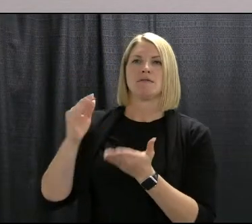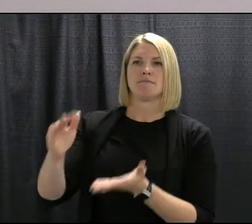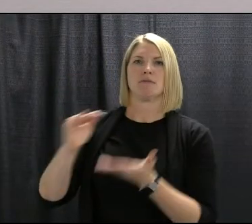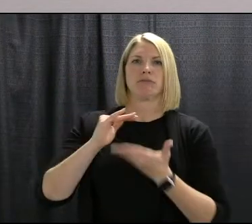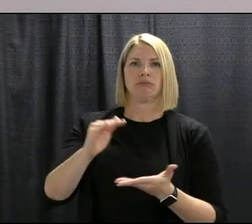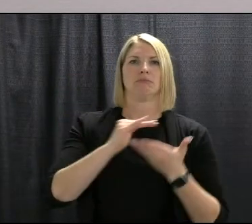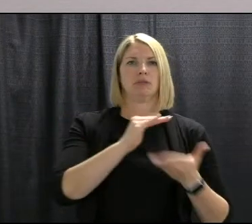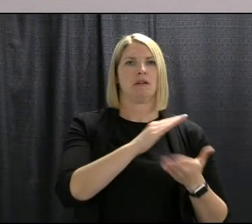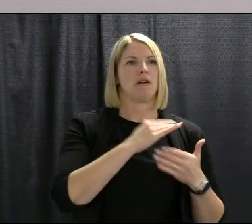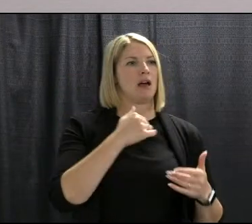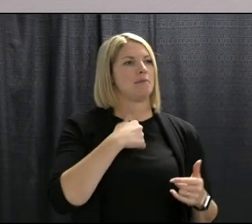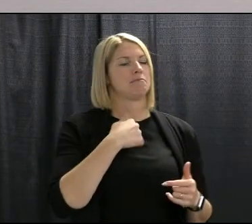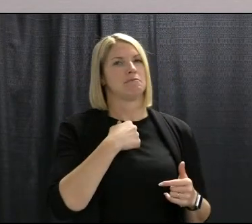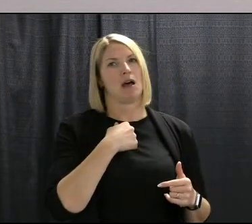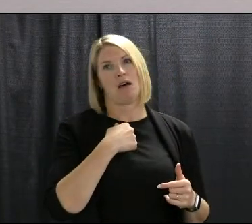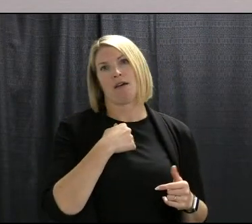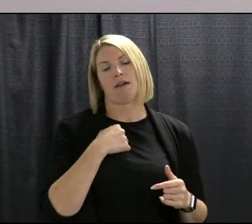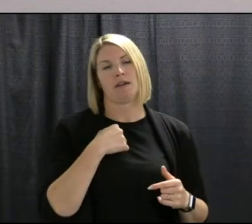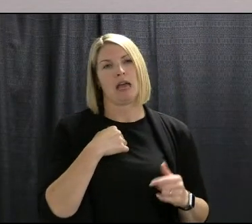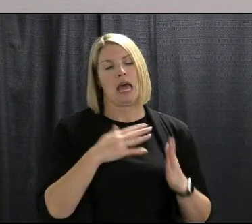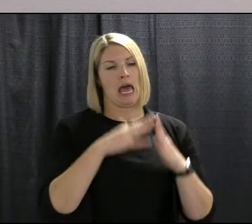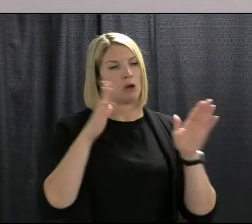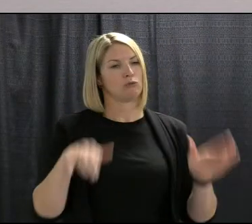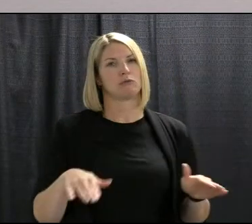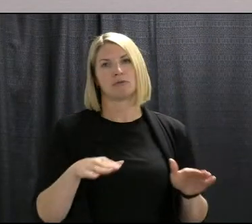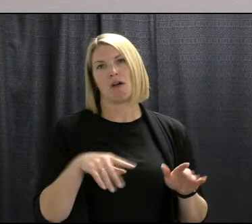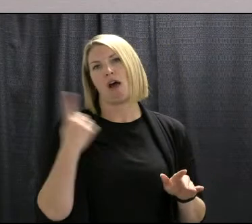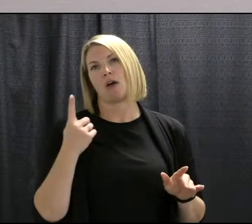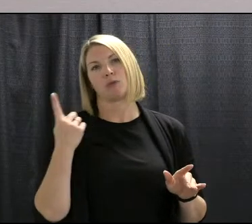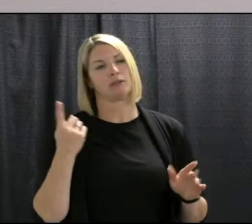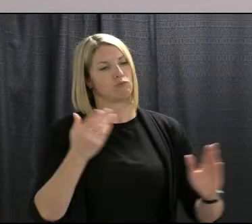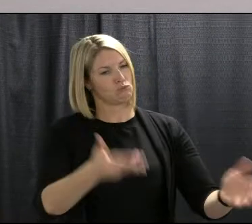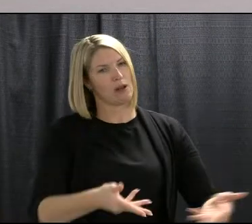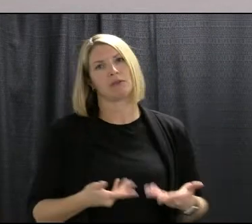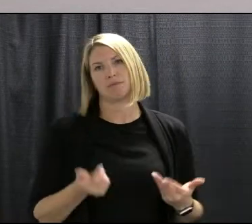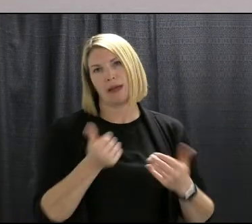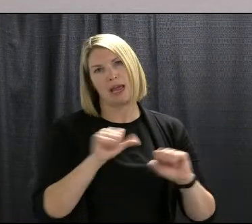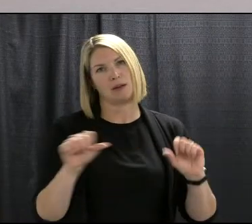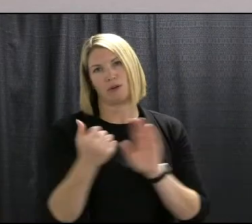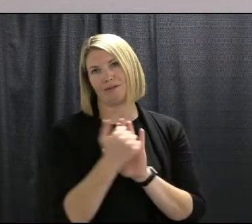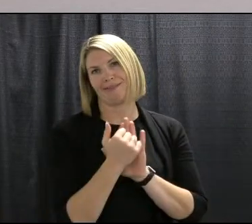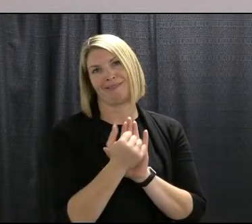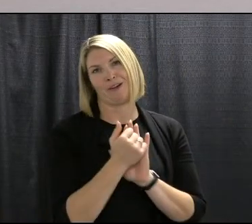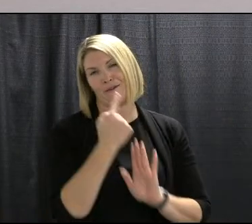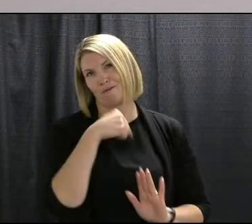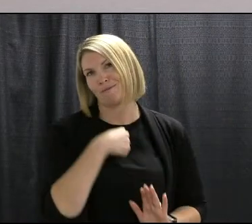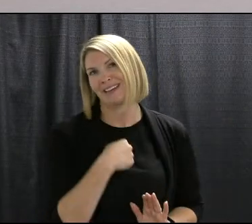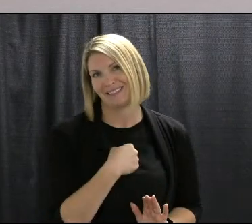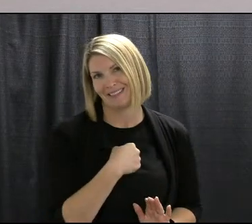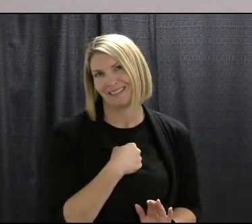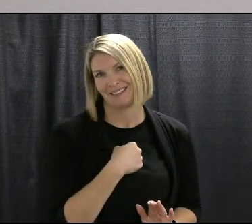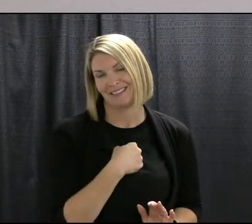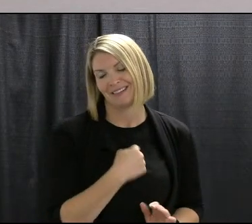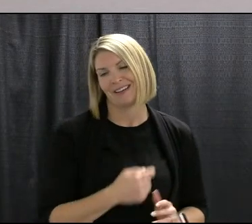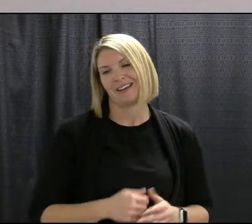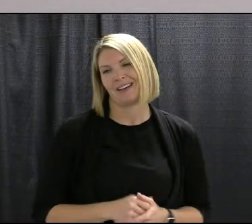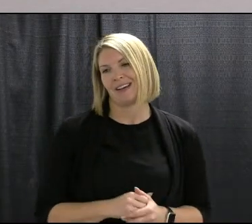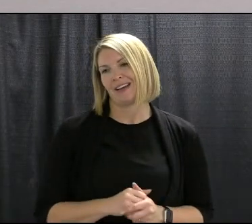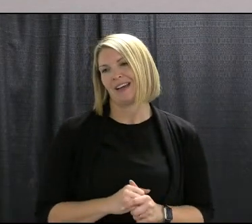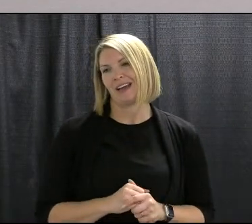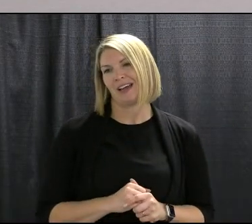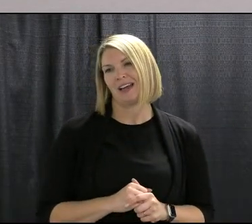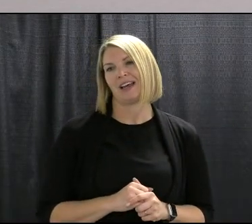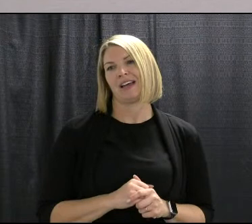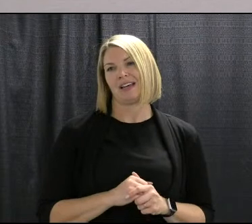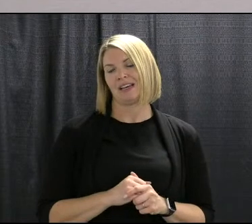have an open door policy, if you will, at my constituency office, and where people certainly are very approachable to reach out to me at any time. The promise I